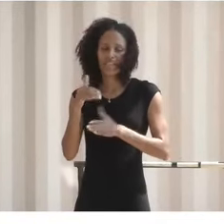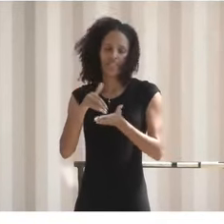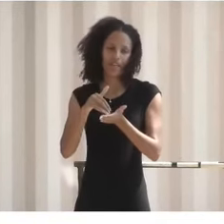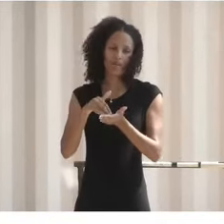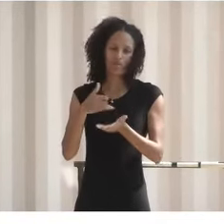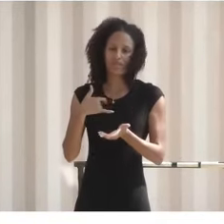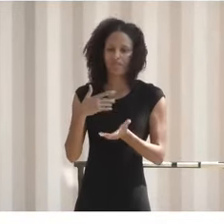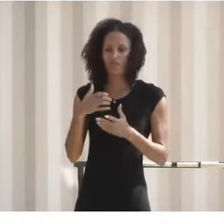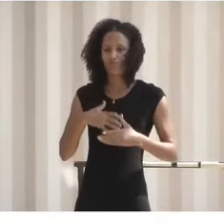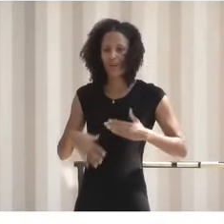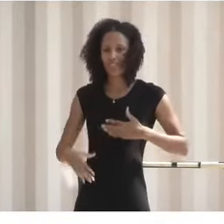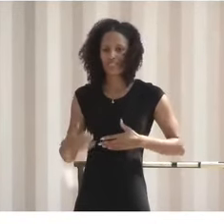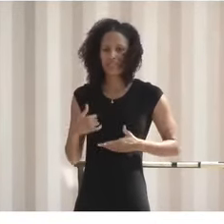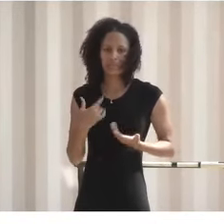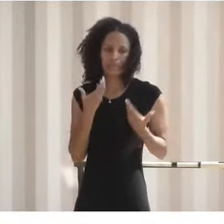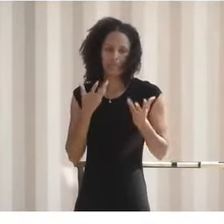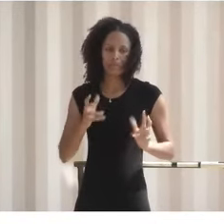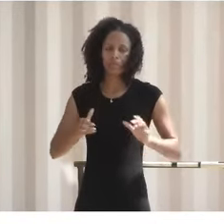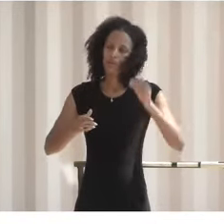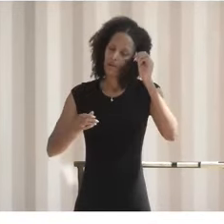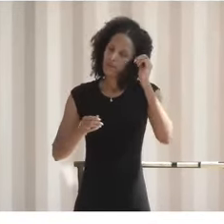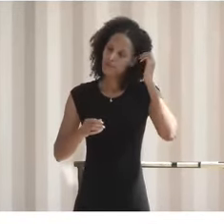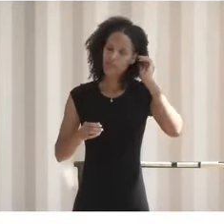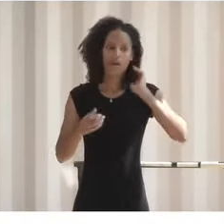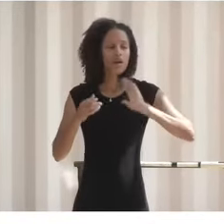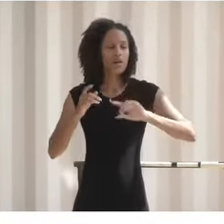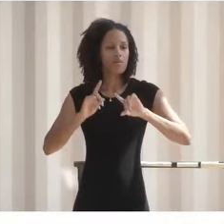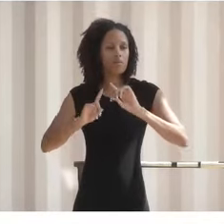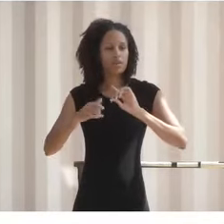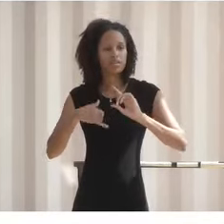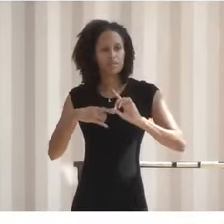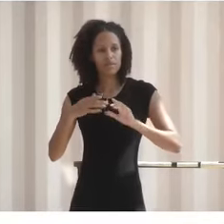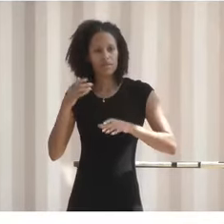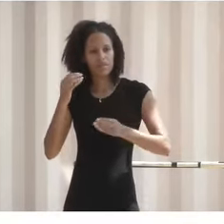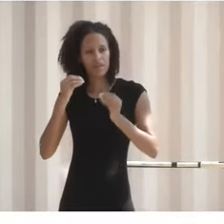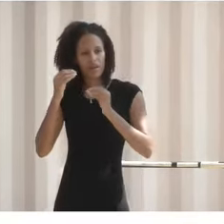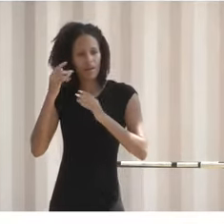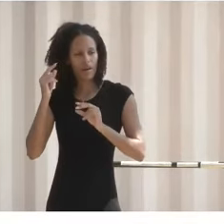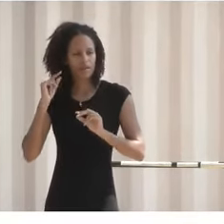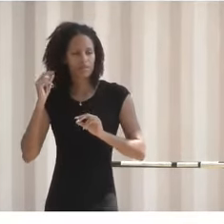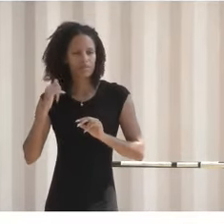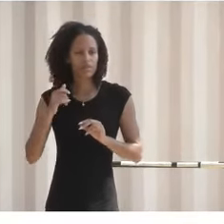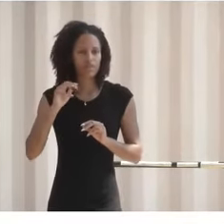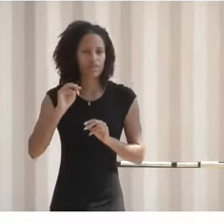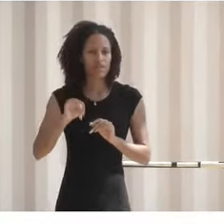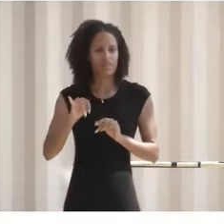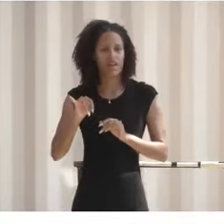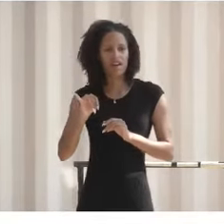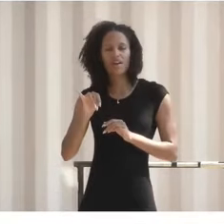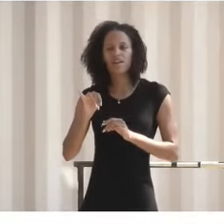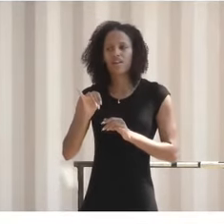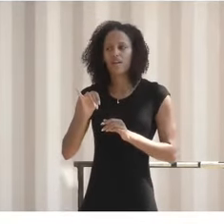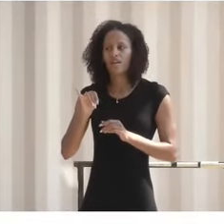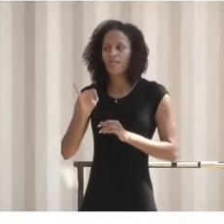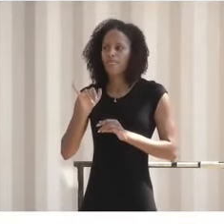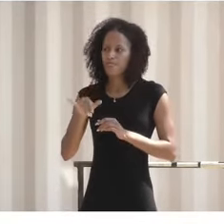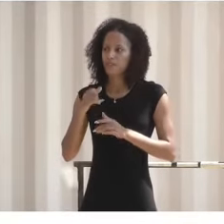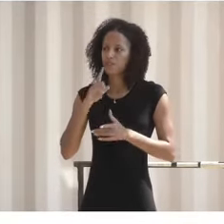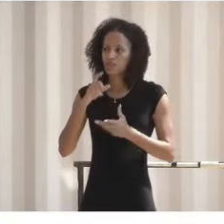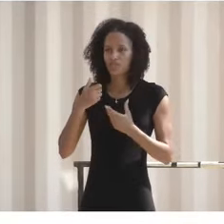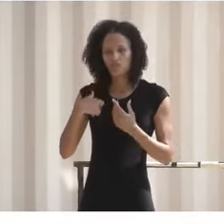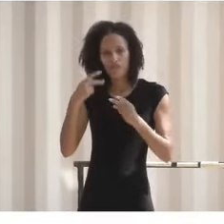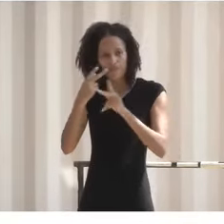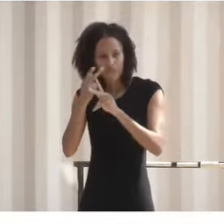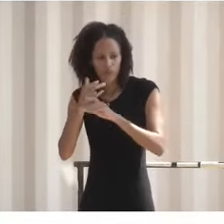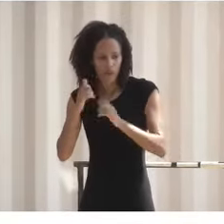recorded. So with that then, the MA Trust and the Ministry of Health, we are trying to work so hard to empower the